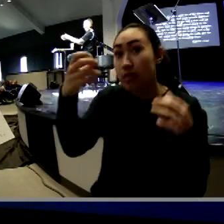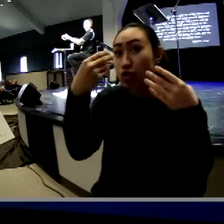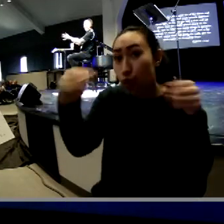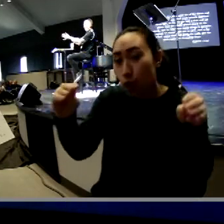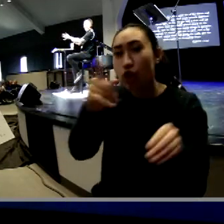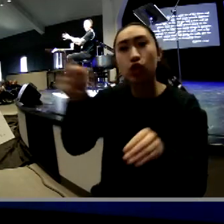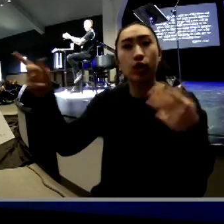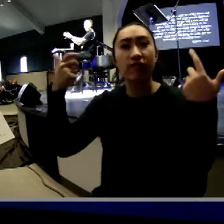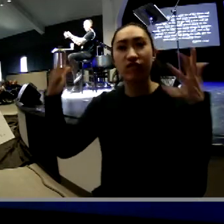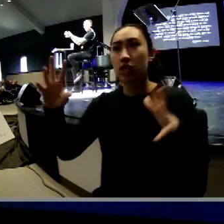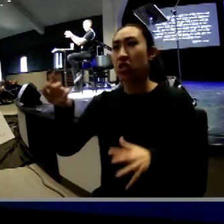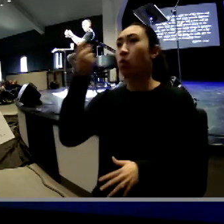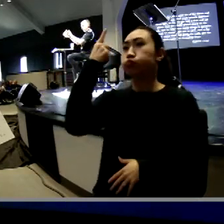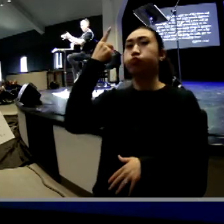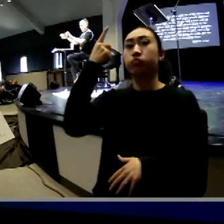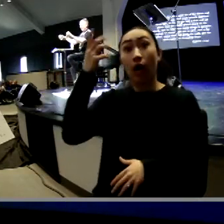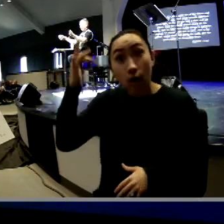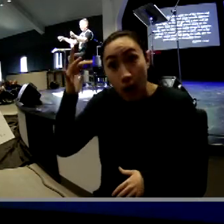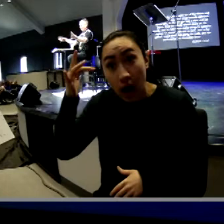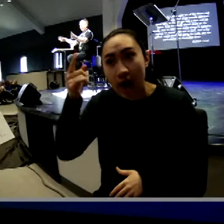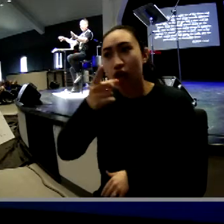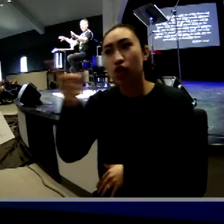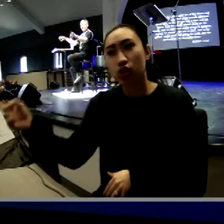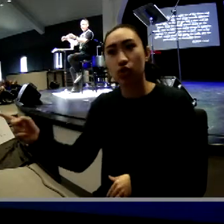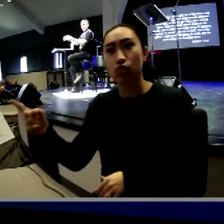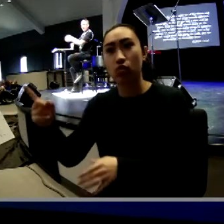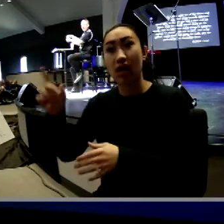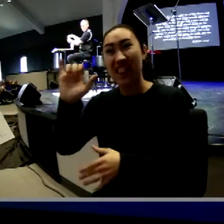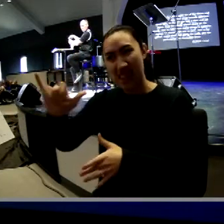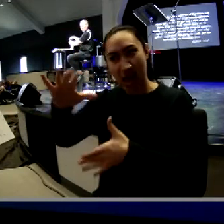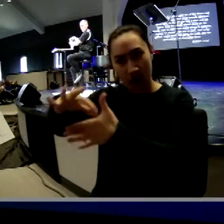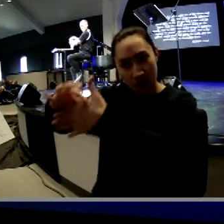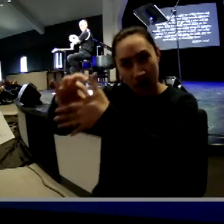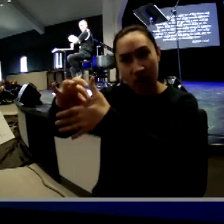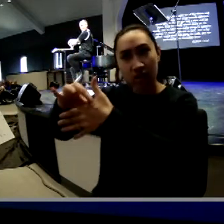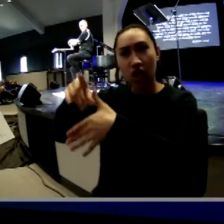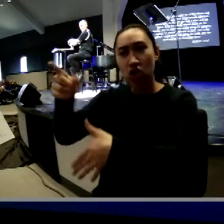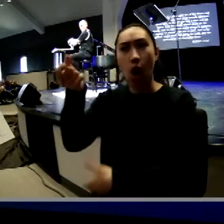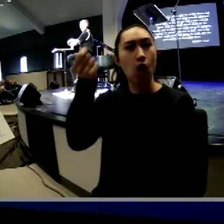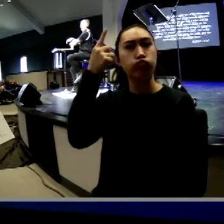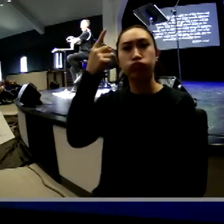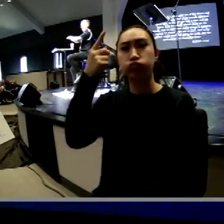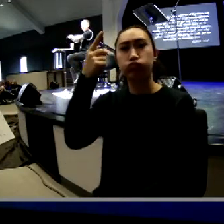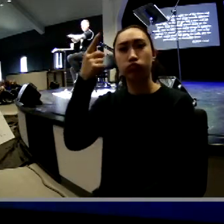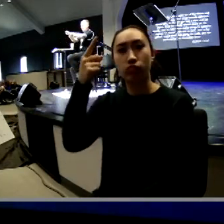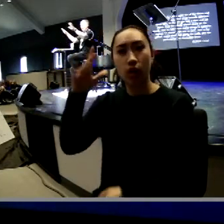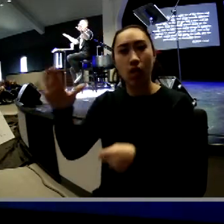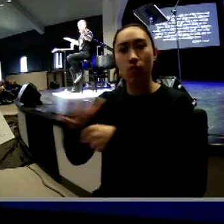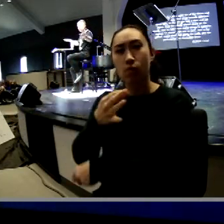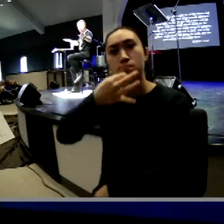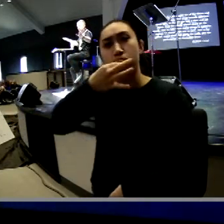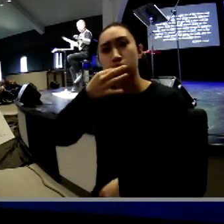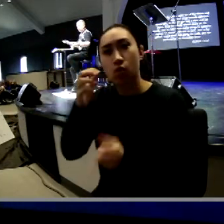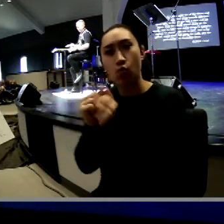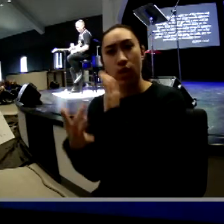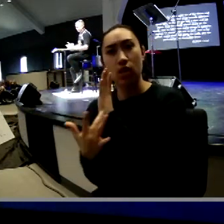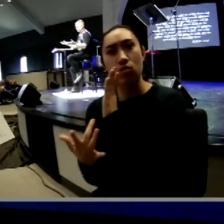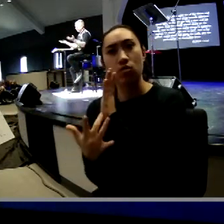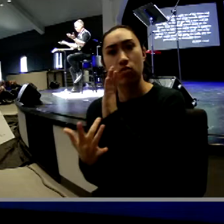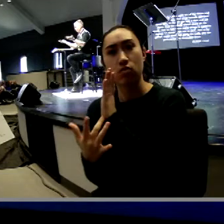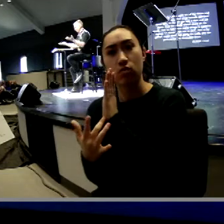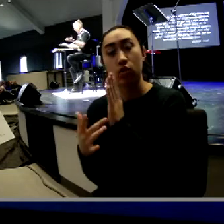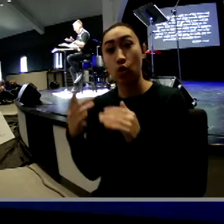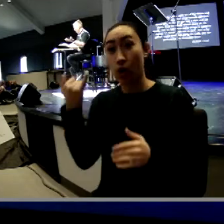you're all inundated with this. And when Jesus talks about farming, his entire audience is a group of